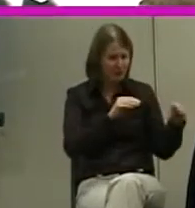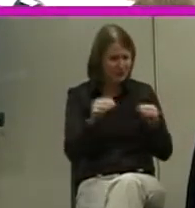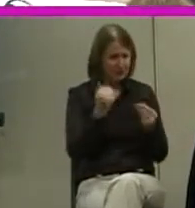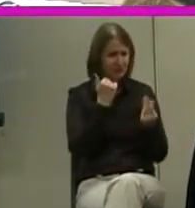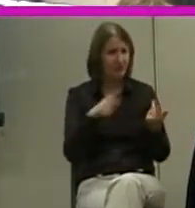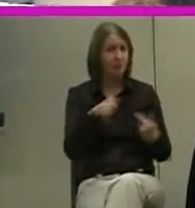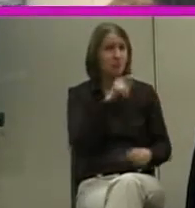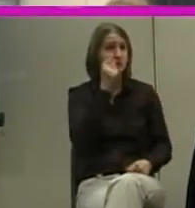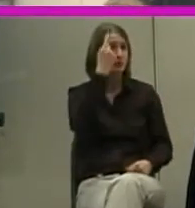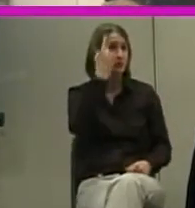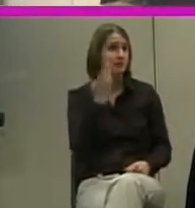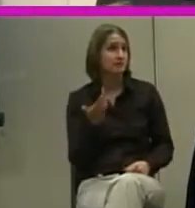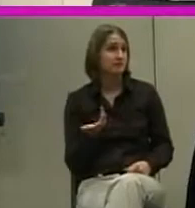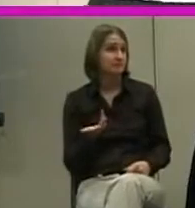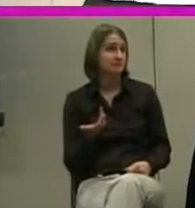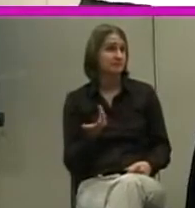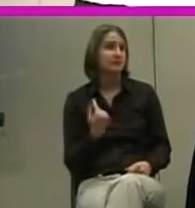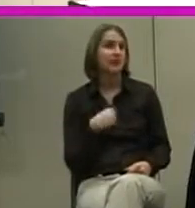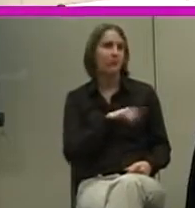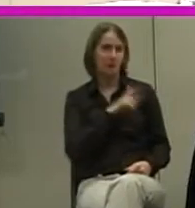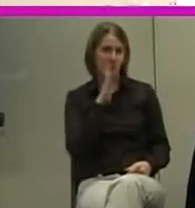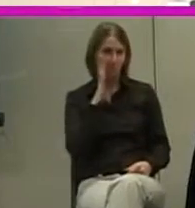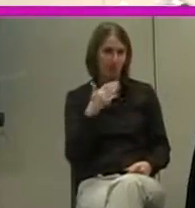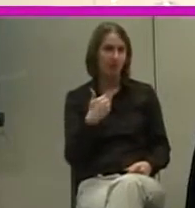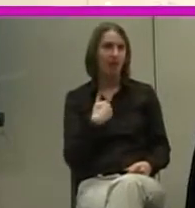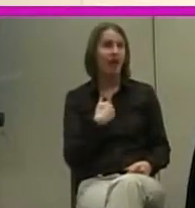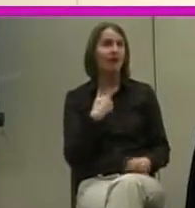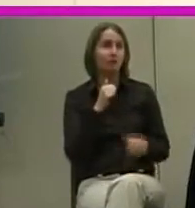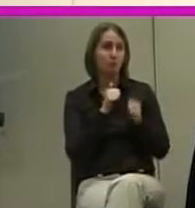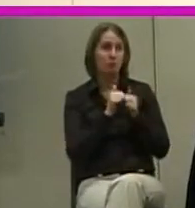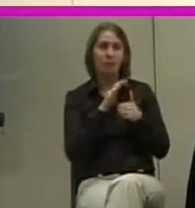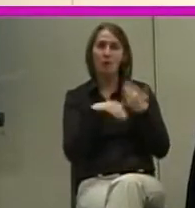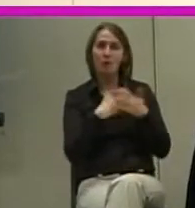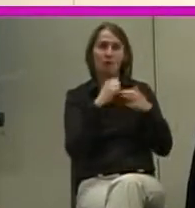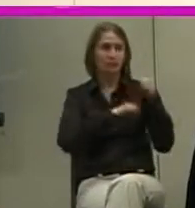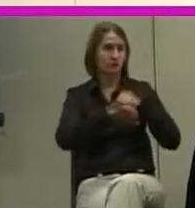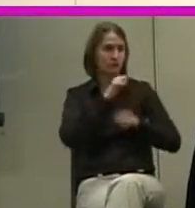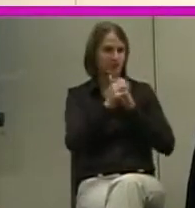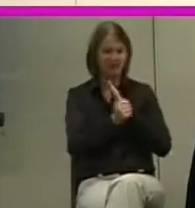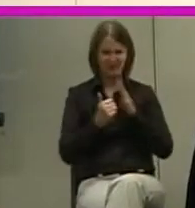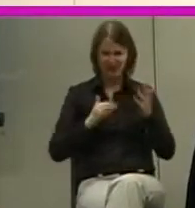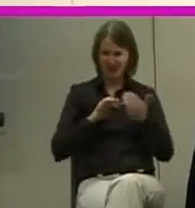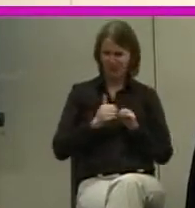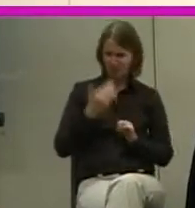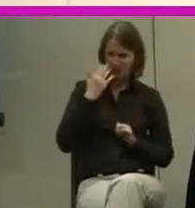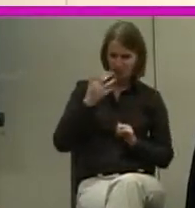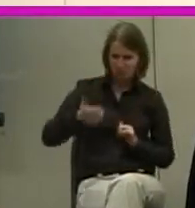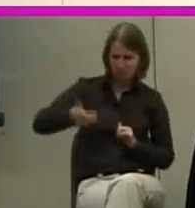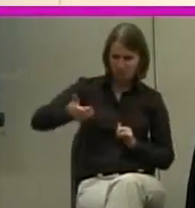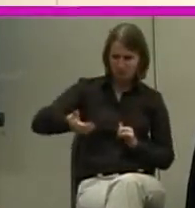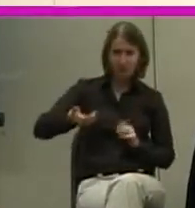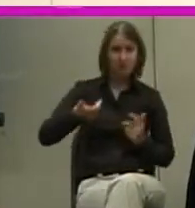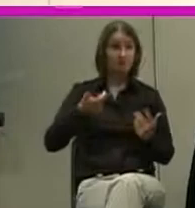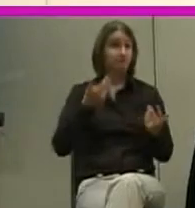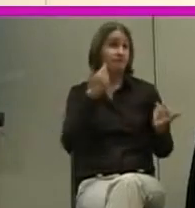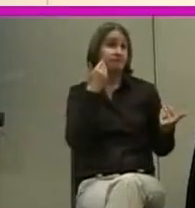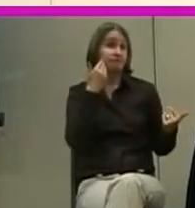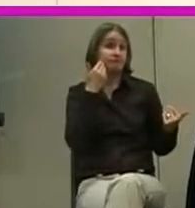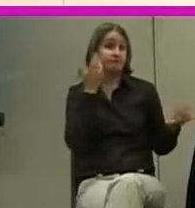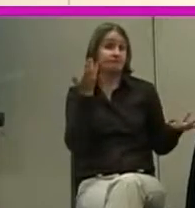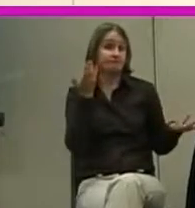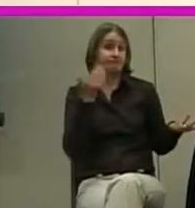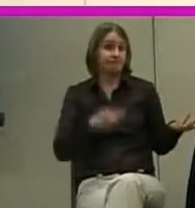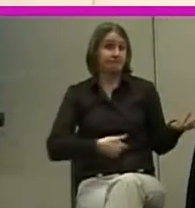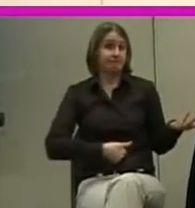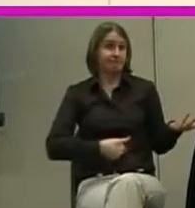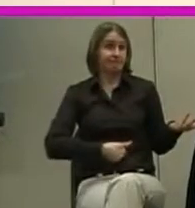it? And we're going to run into that with all social skills. Well, how do we know when to? Well, I don't know. How will we